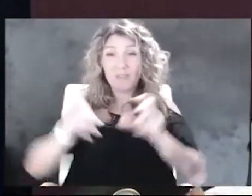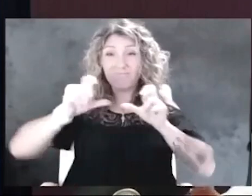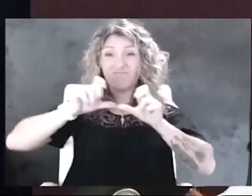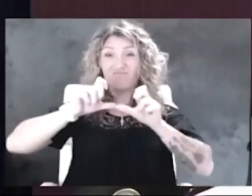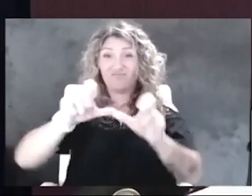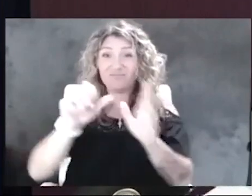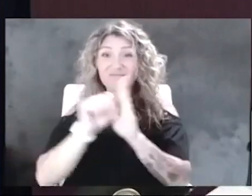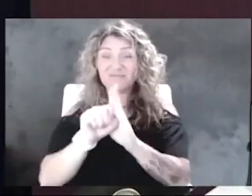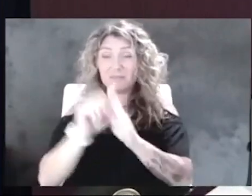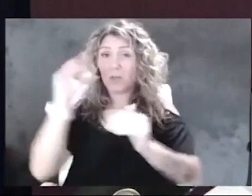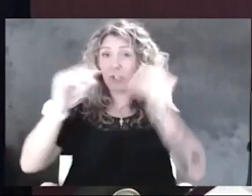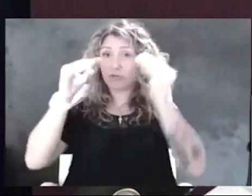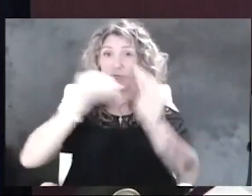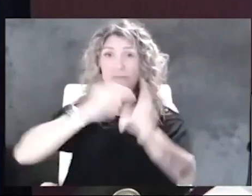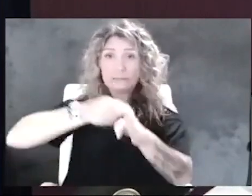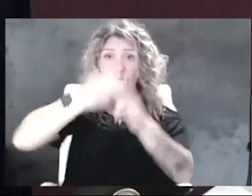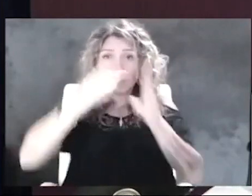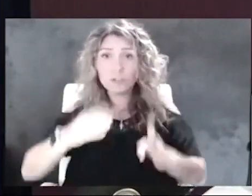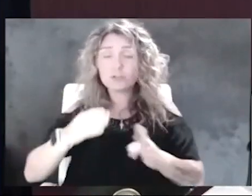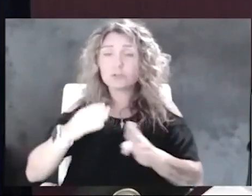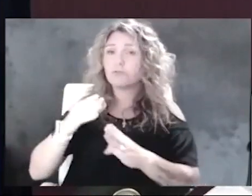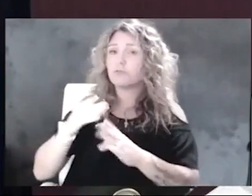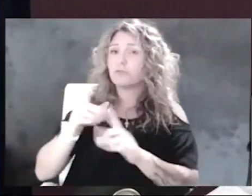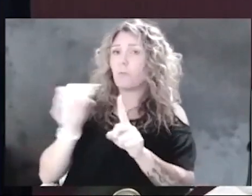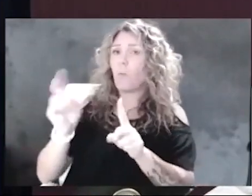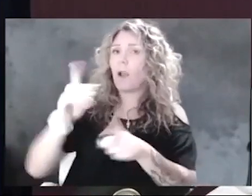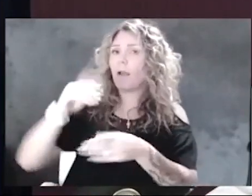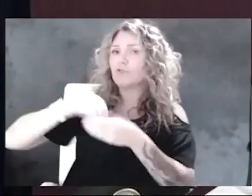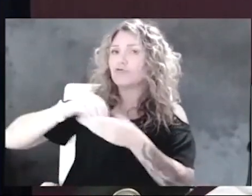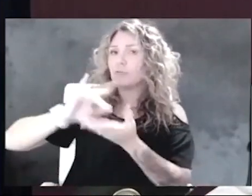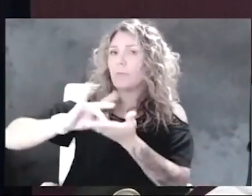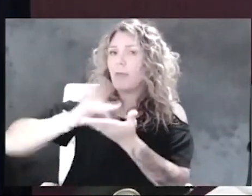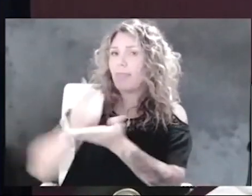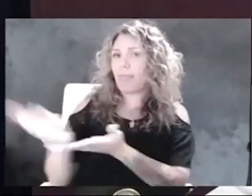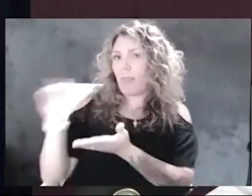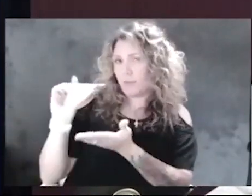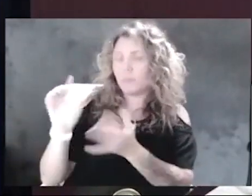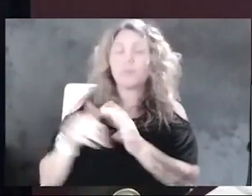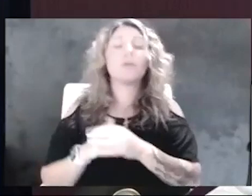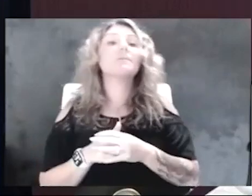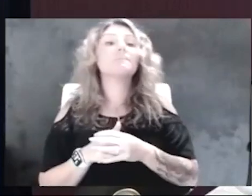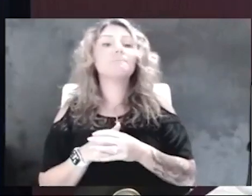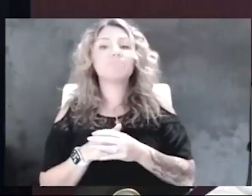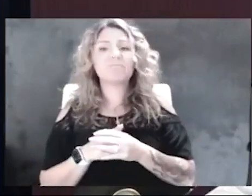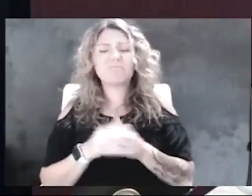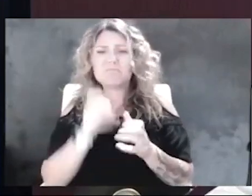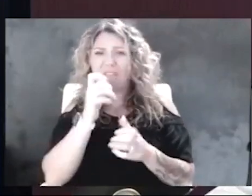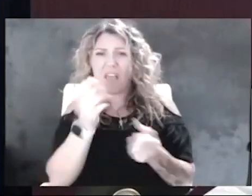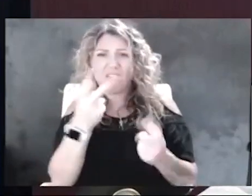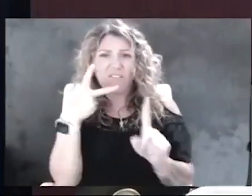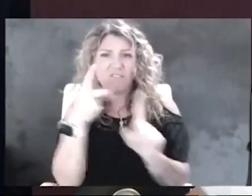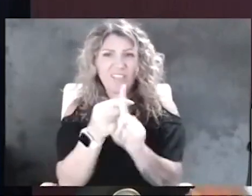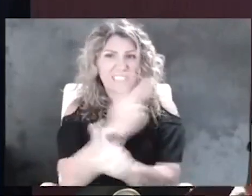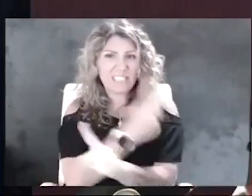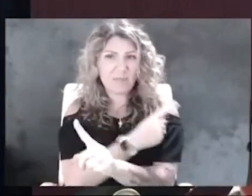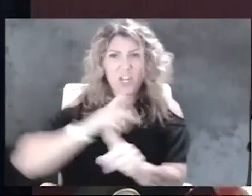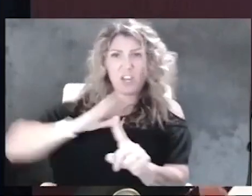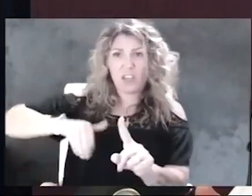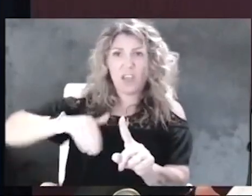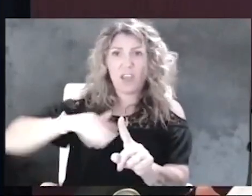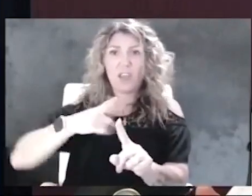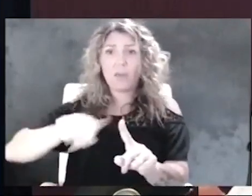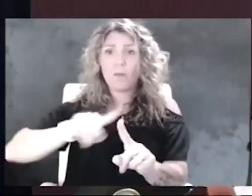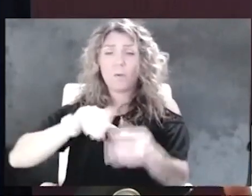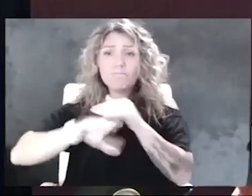from internal medicine last week, not seeing a lot of vaccinated patients yet, and the ones that come in that I understand that when I